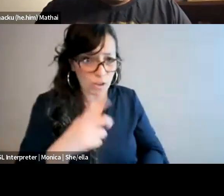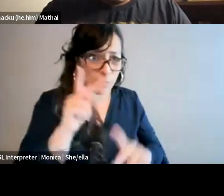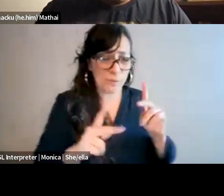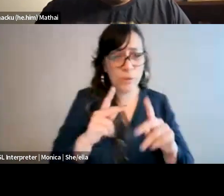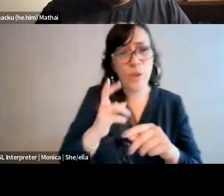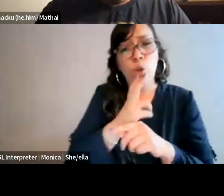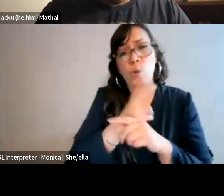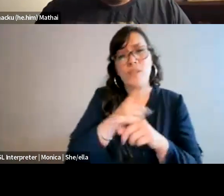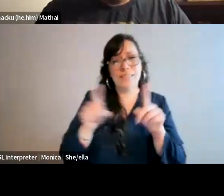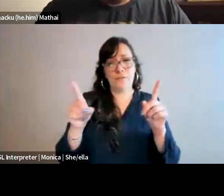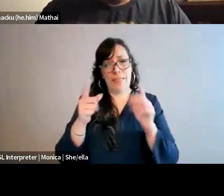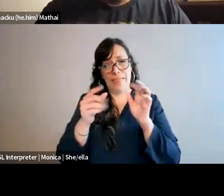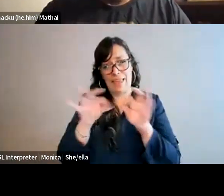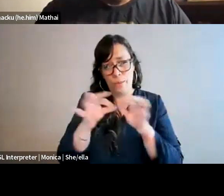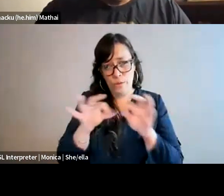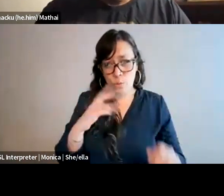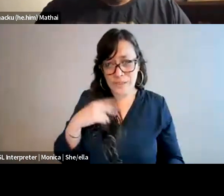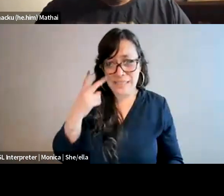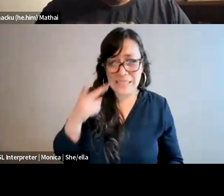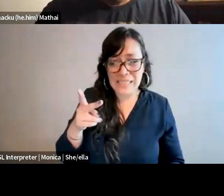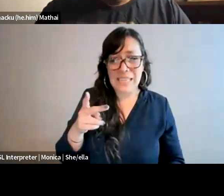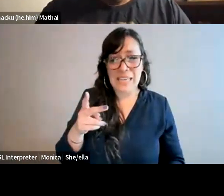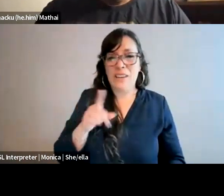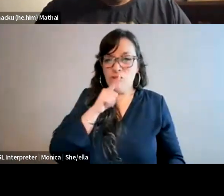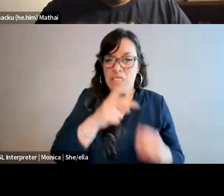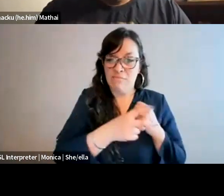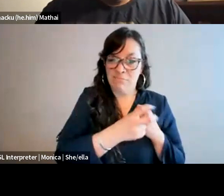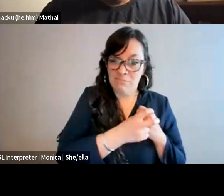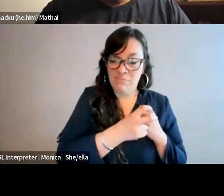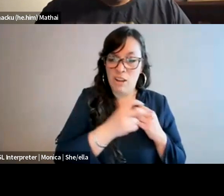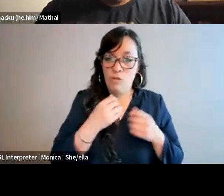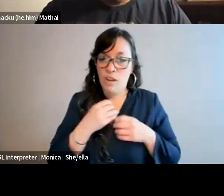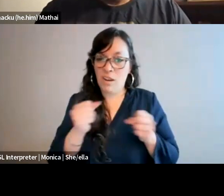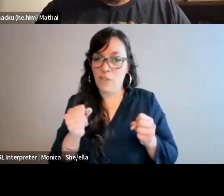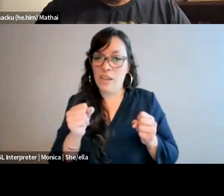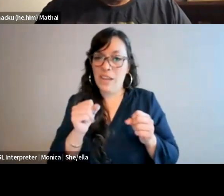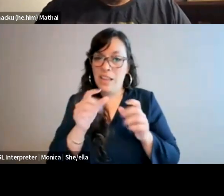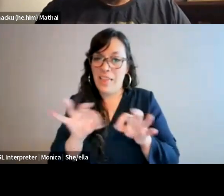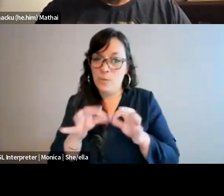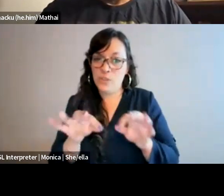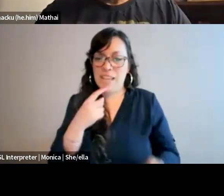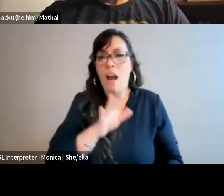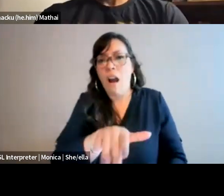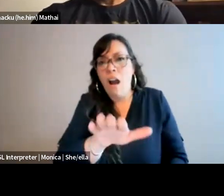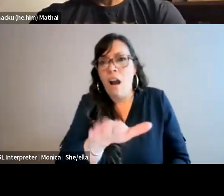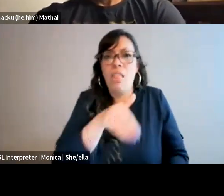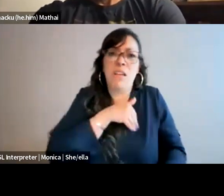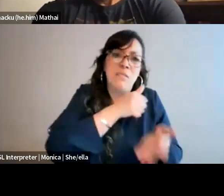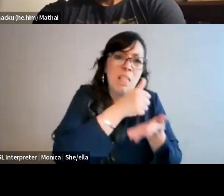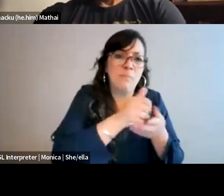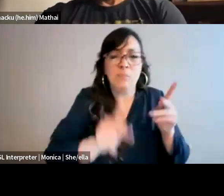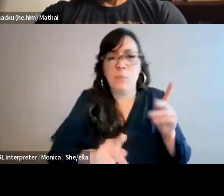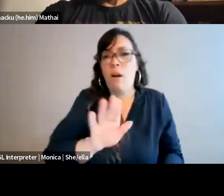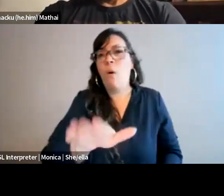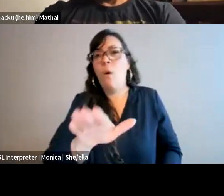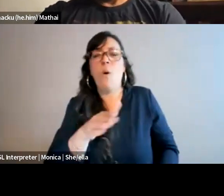different language, you'll see that they're co-opting recovery language to say, look, let's help these people. Let's give them, we might even